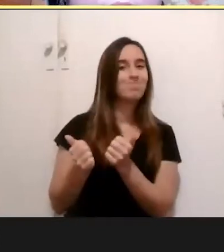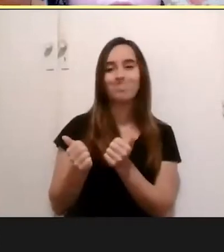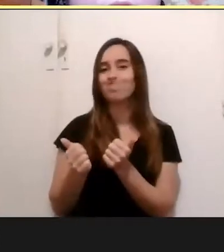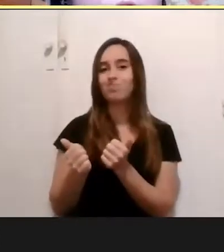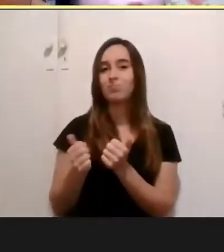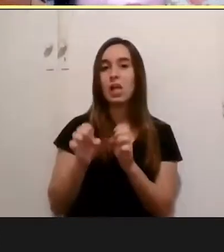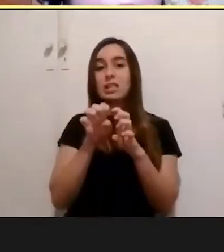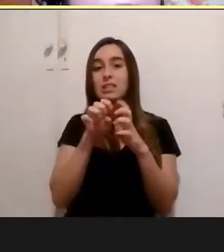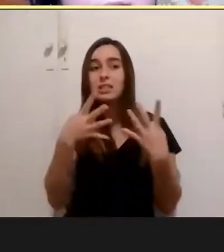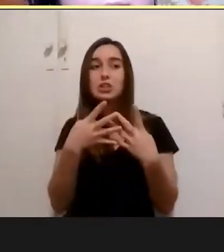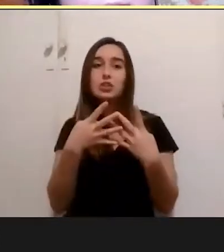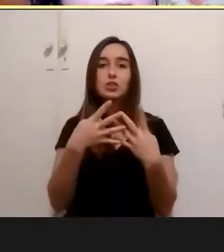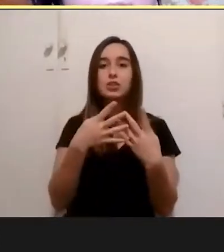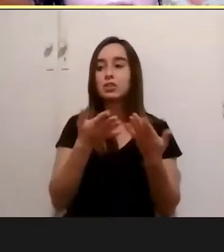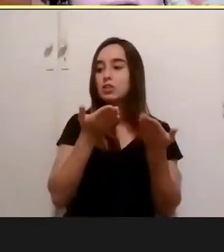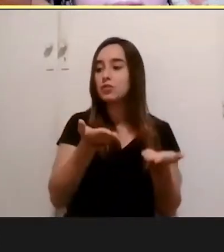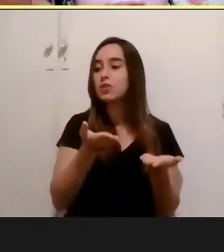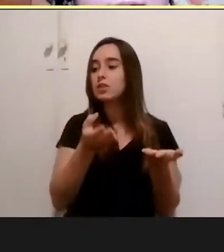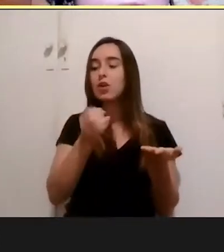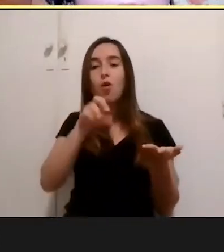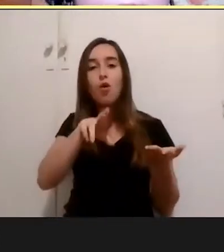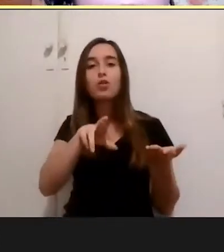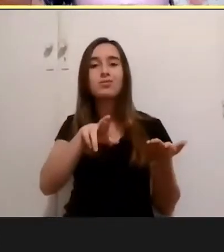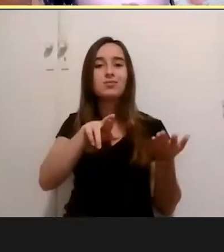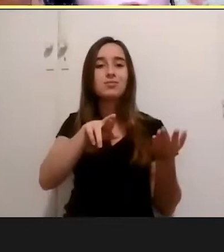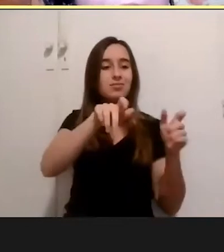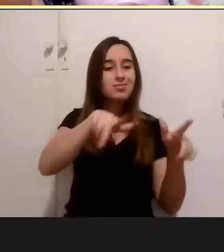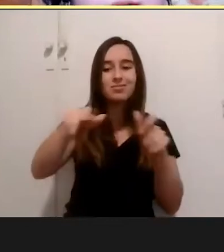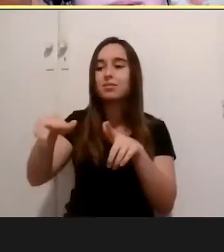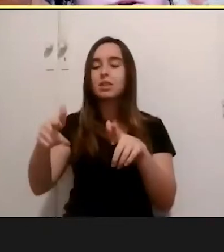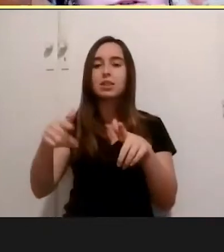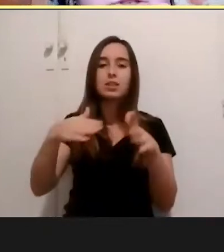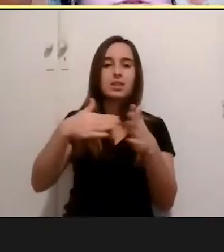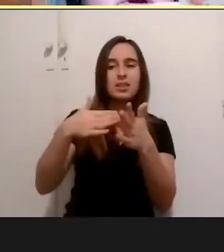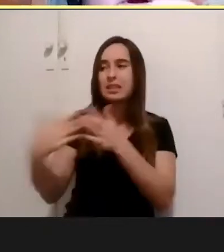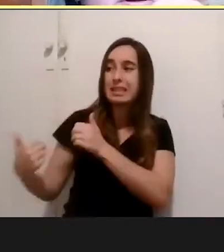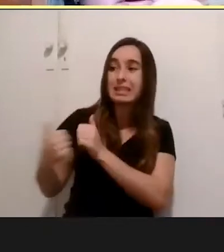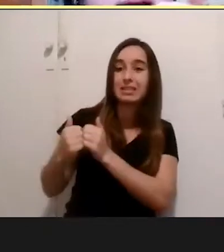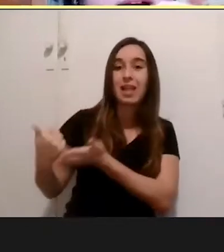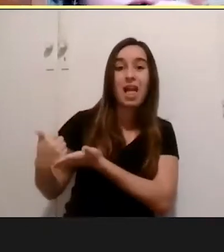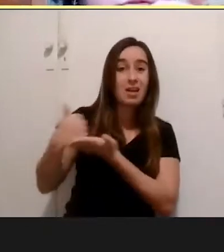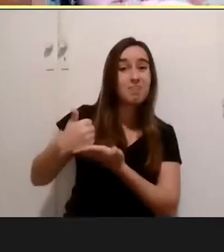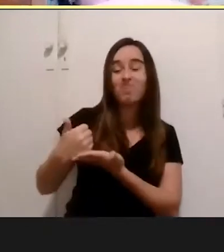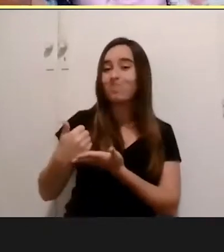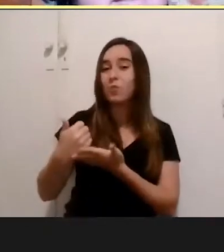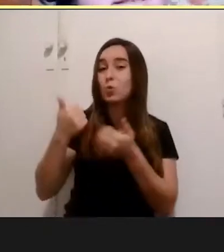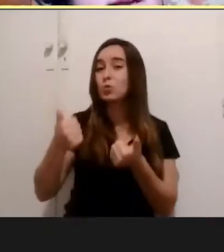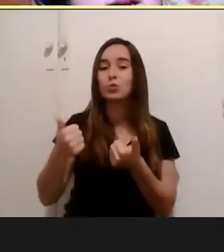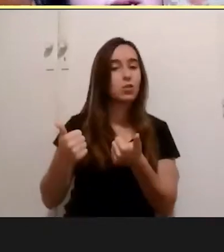services or devices. And this is often because lack of